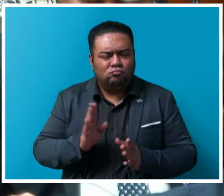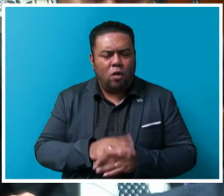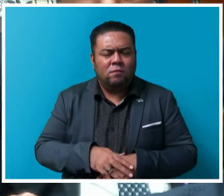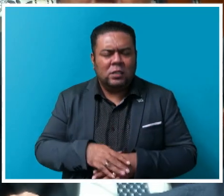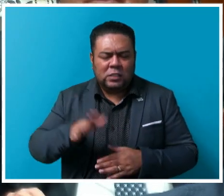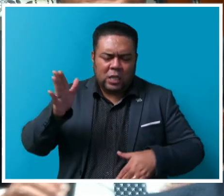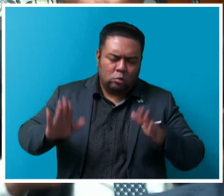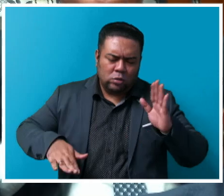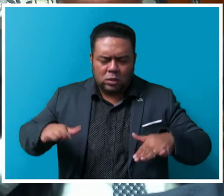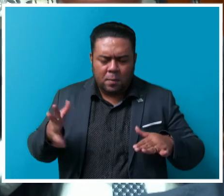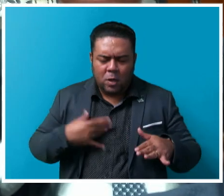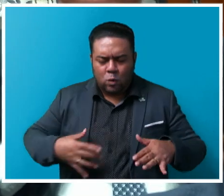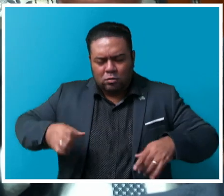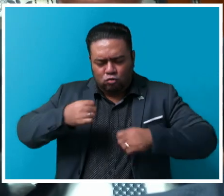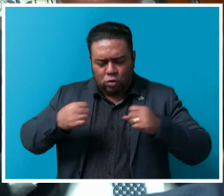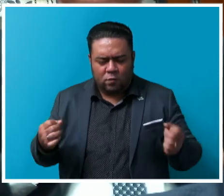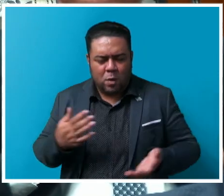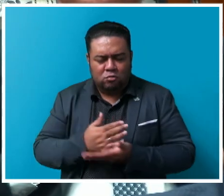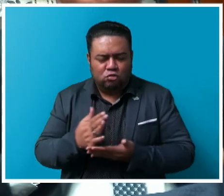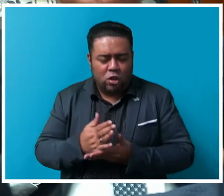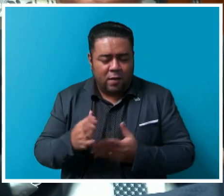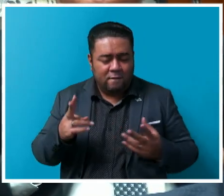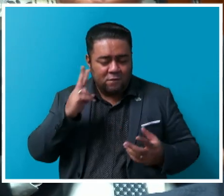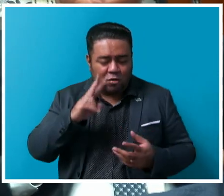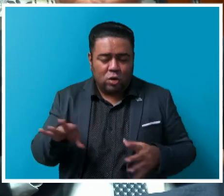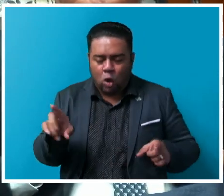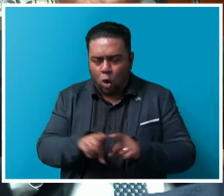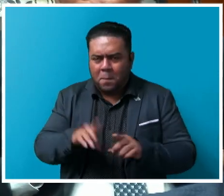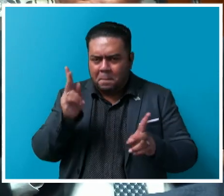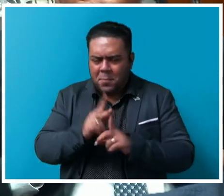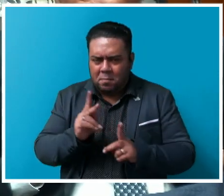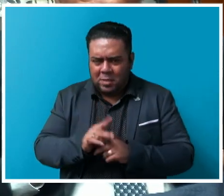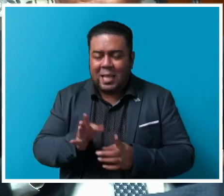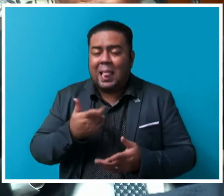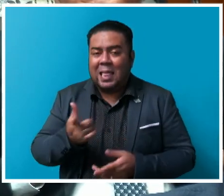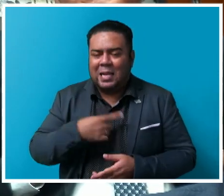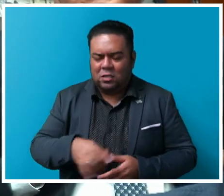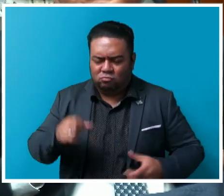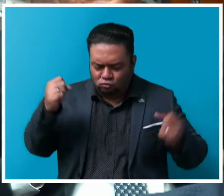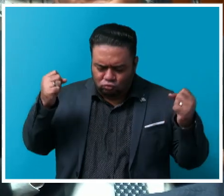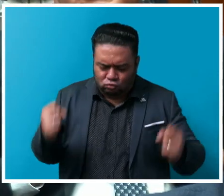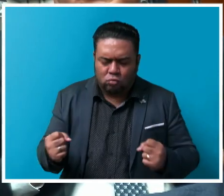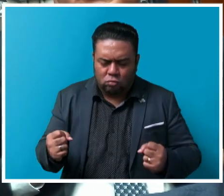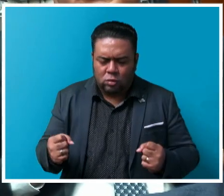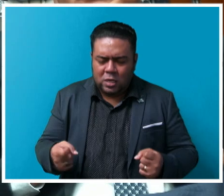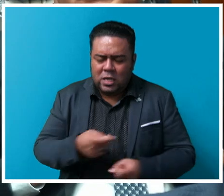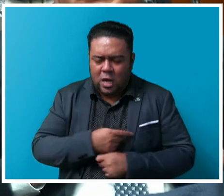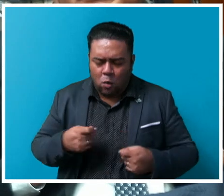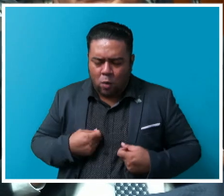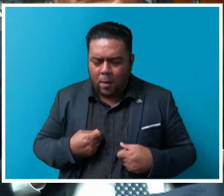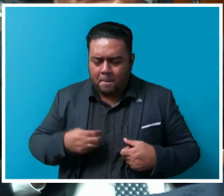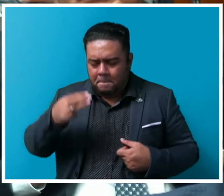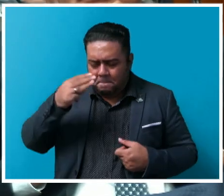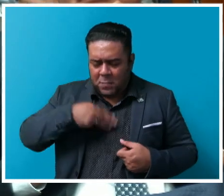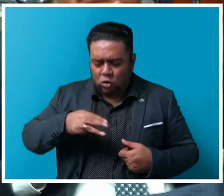let us draw strength from our shared vision and our common purpose. Let us remain steadfast in our mission to build a